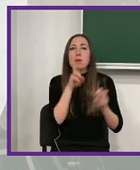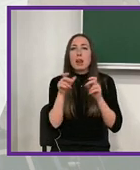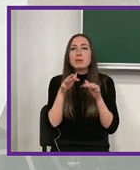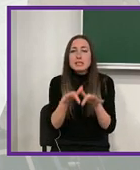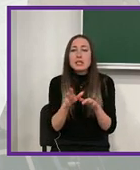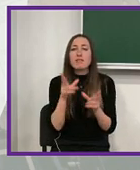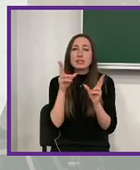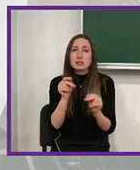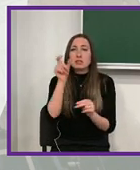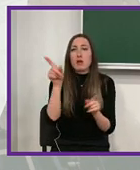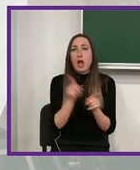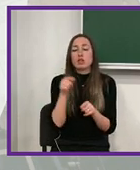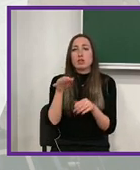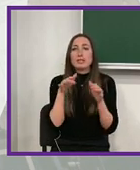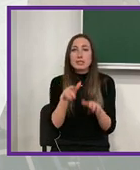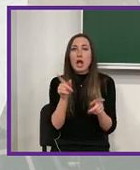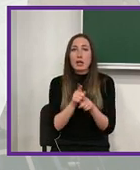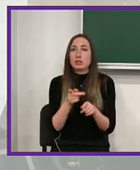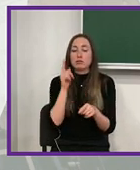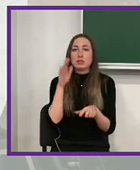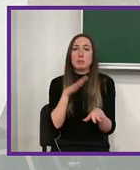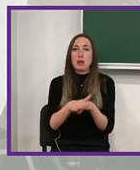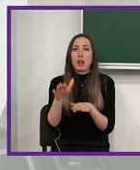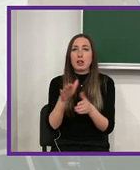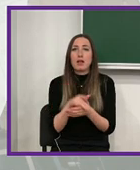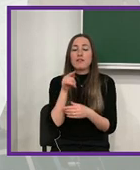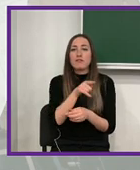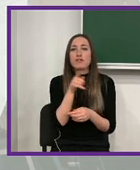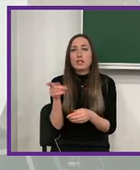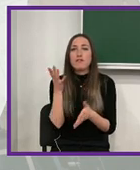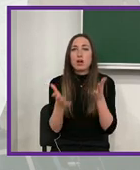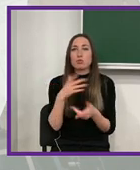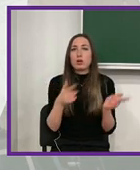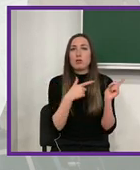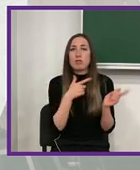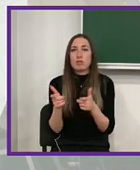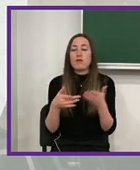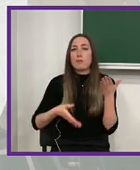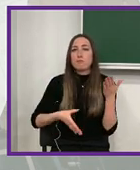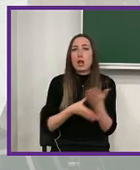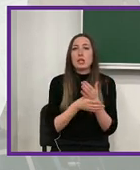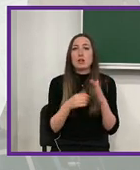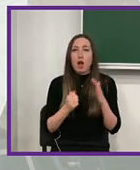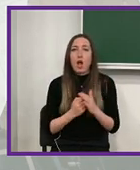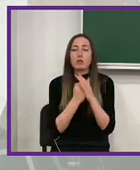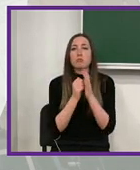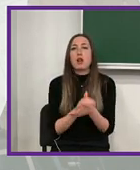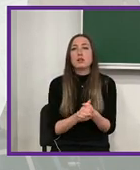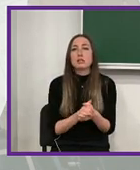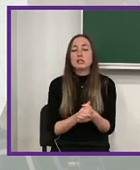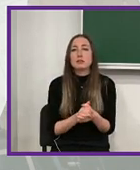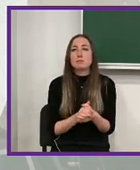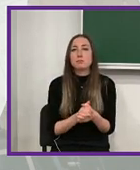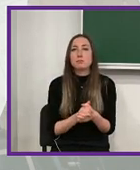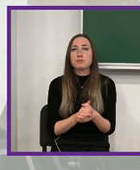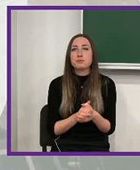those solutions. They are more likely to go along. They are more likely to help you really carry it through. I mean, we've heard